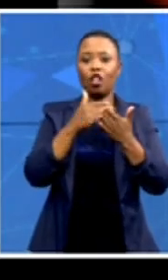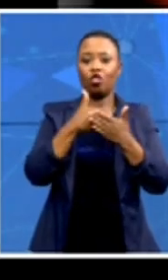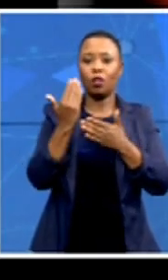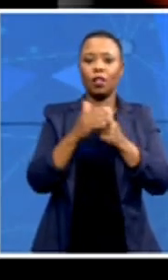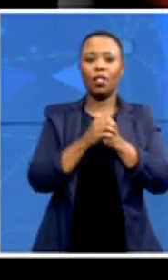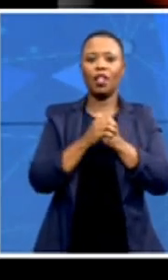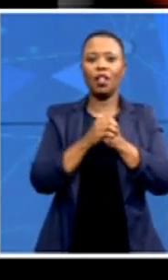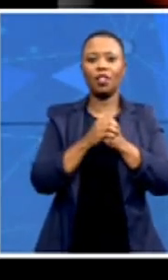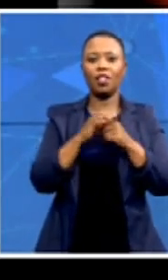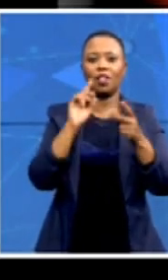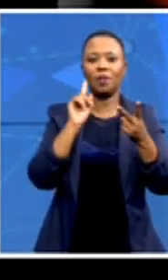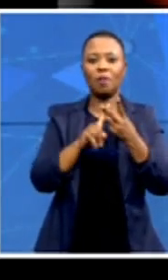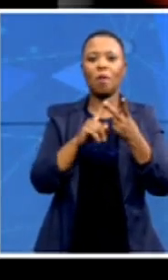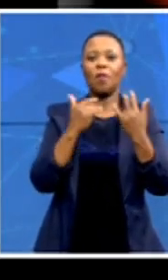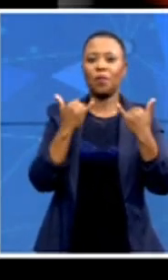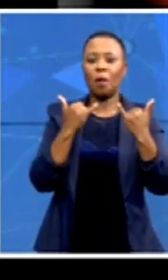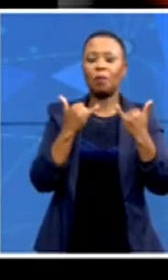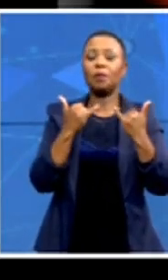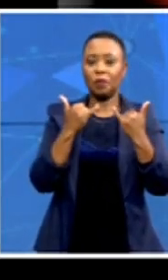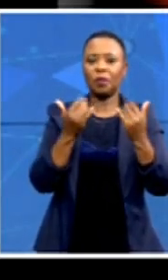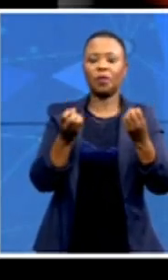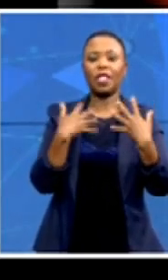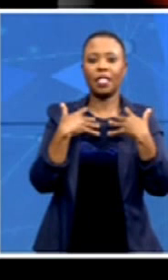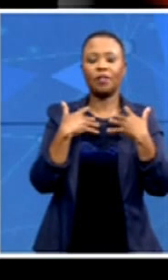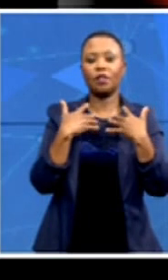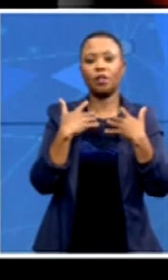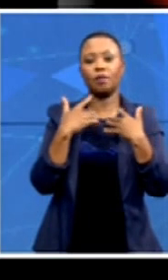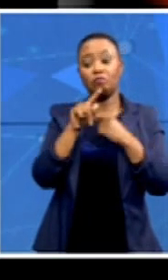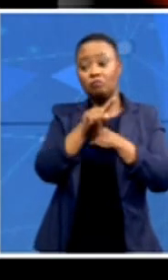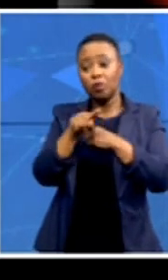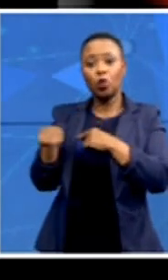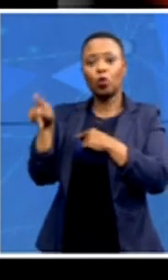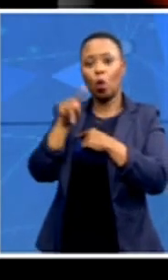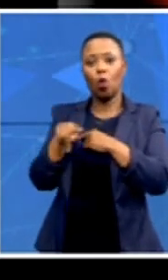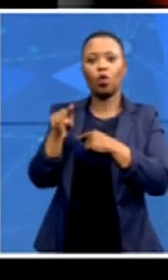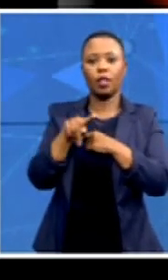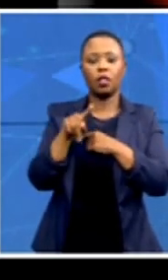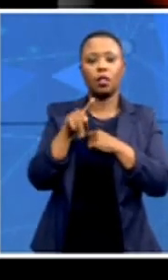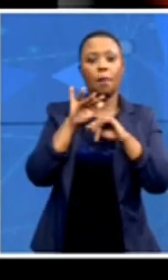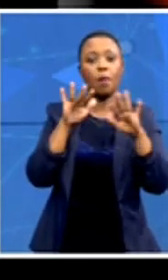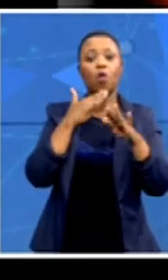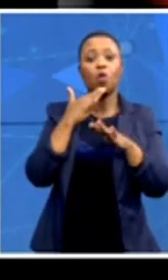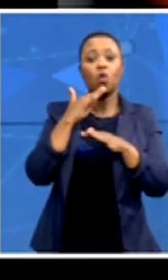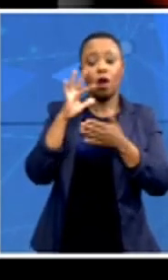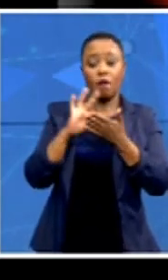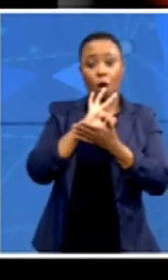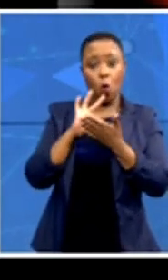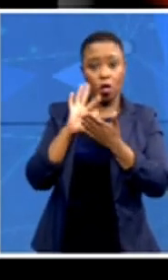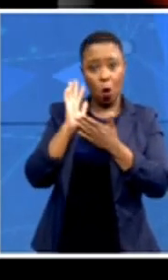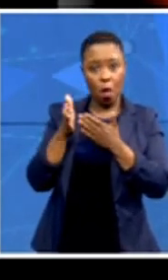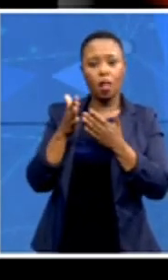us and it gives those who are vying for your vote a chance to listen to you. And yes, I hear your